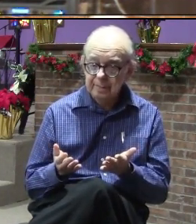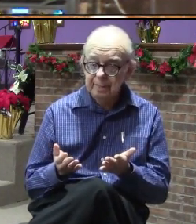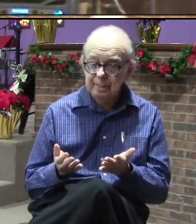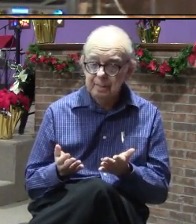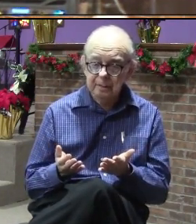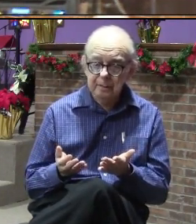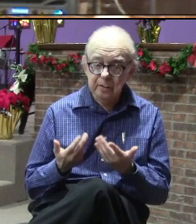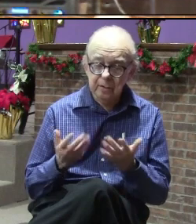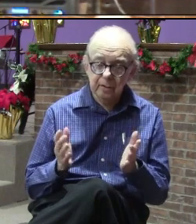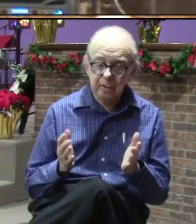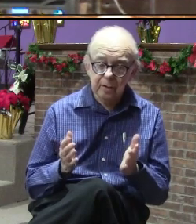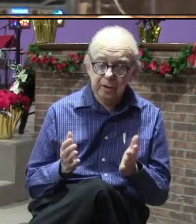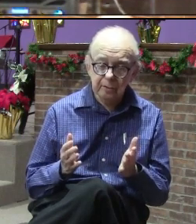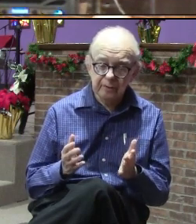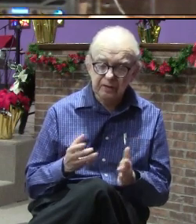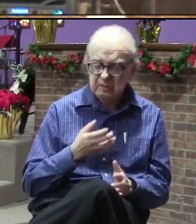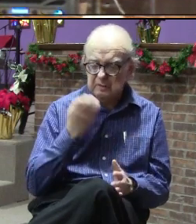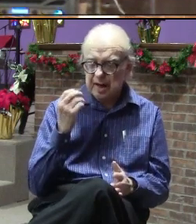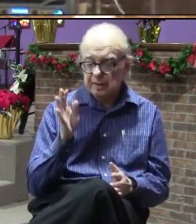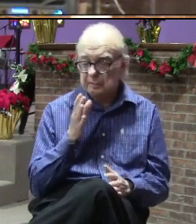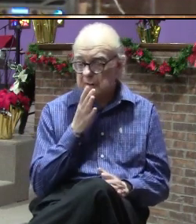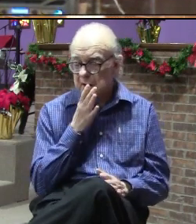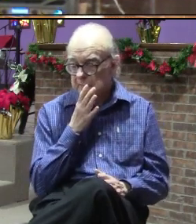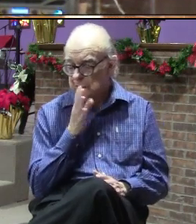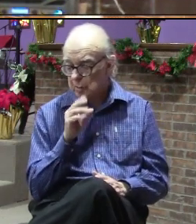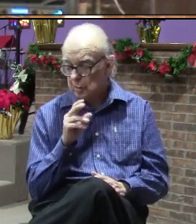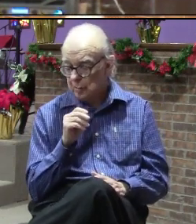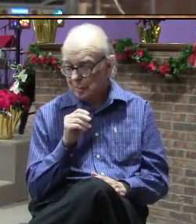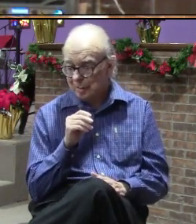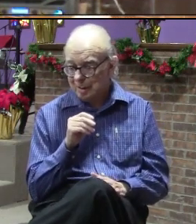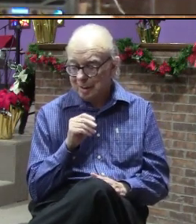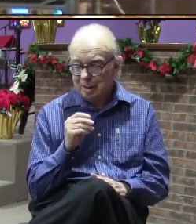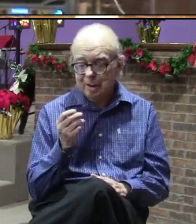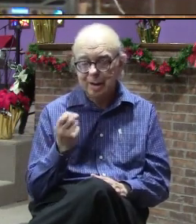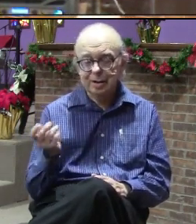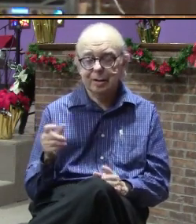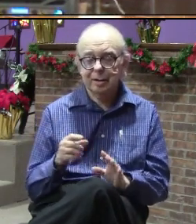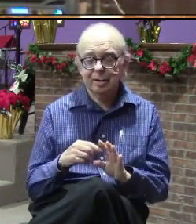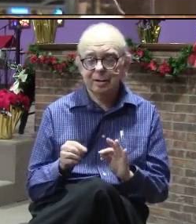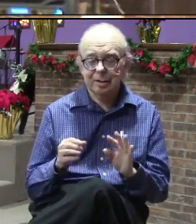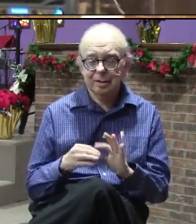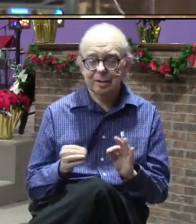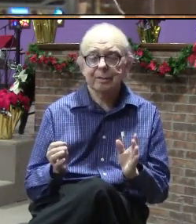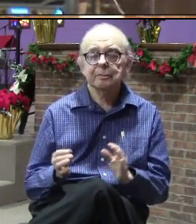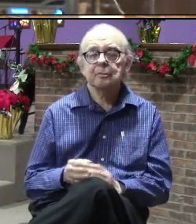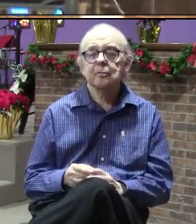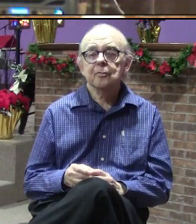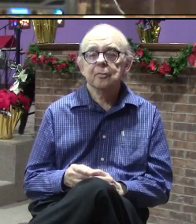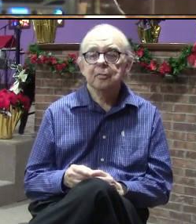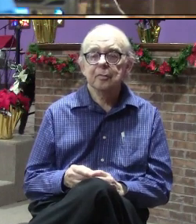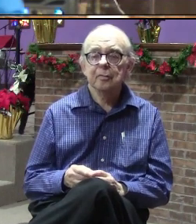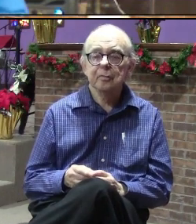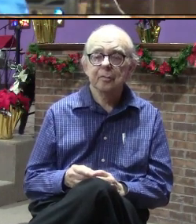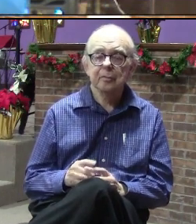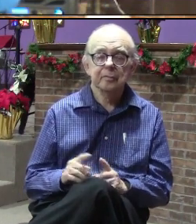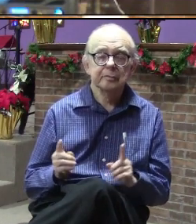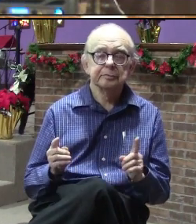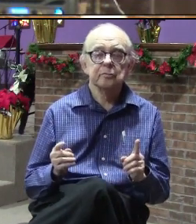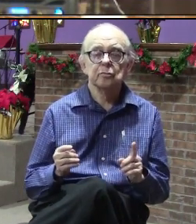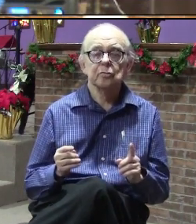you don't want to feel the wrath of mom. But anyway, that's another subject for another day.